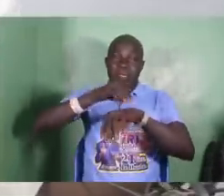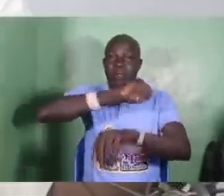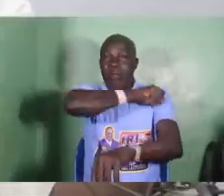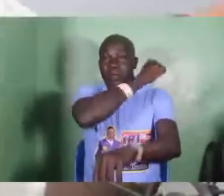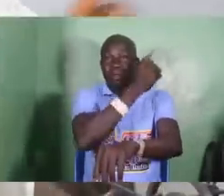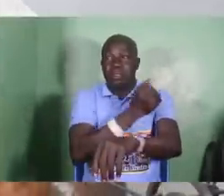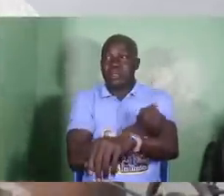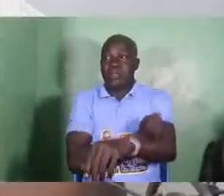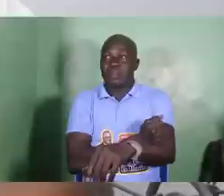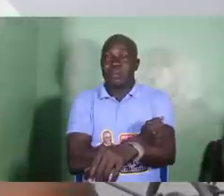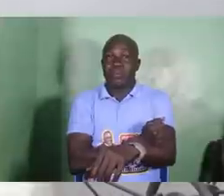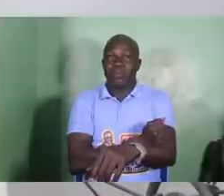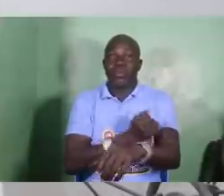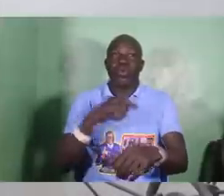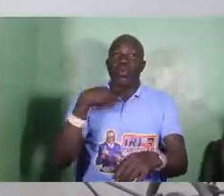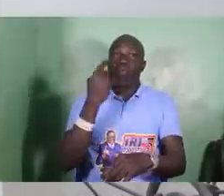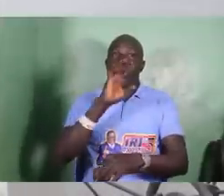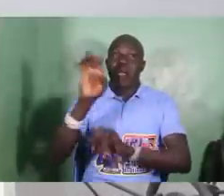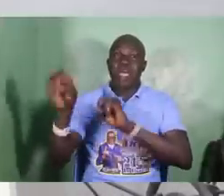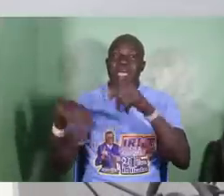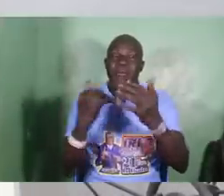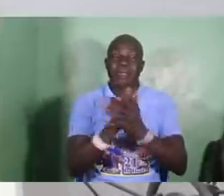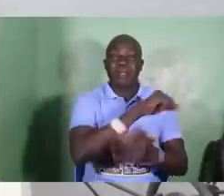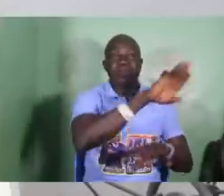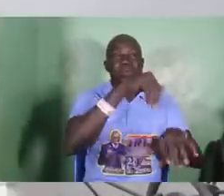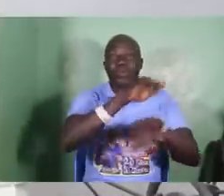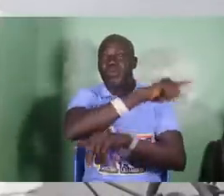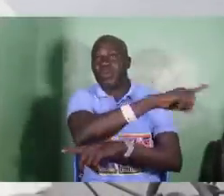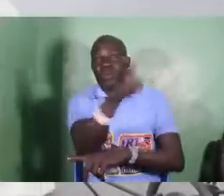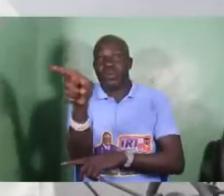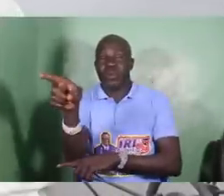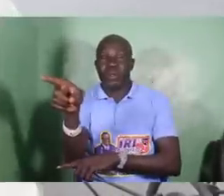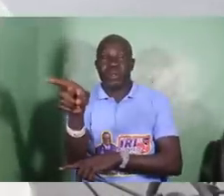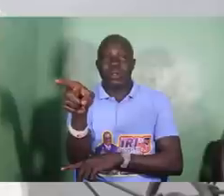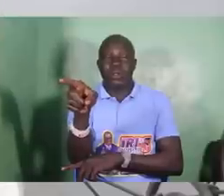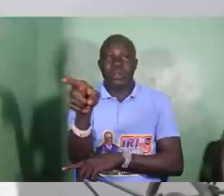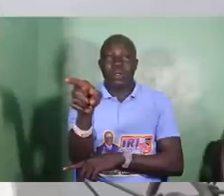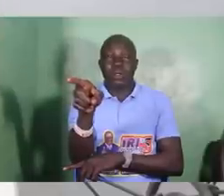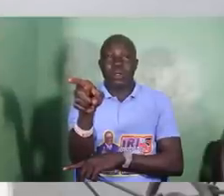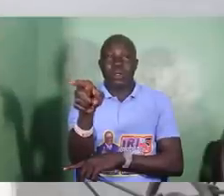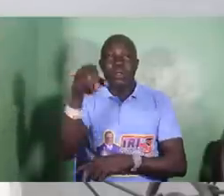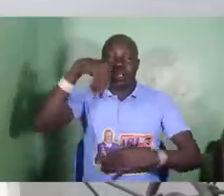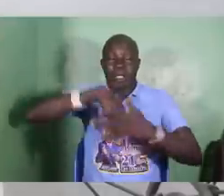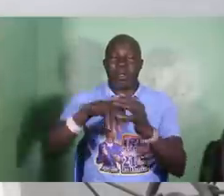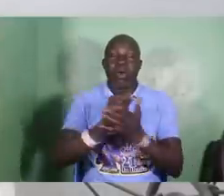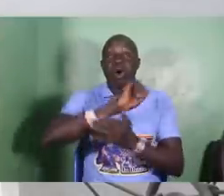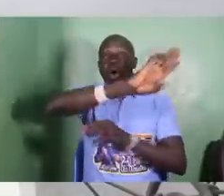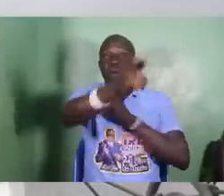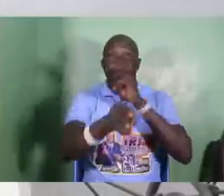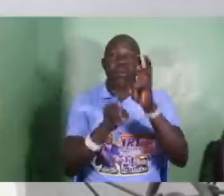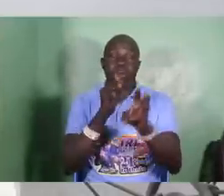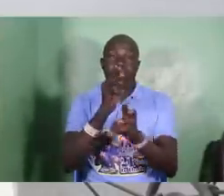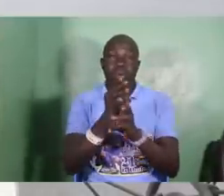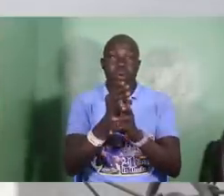I send forth authority. For I'm sent to everyone in all